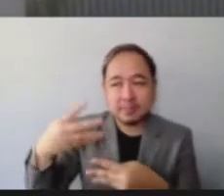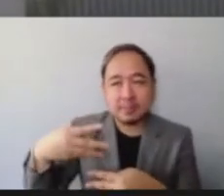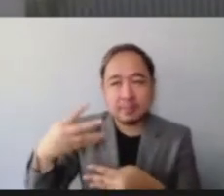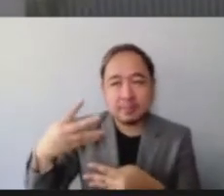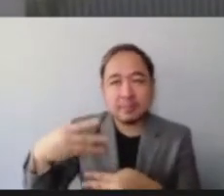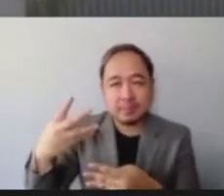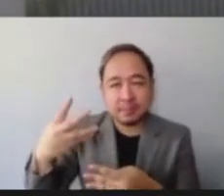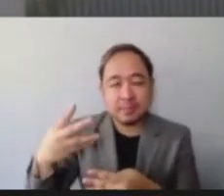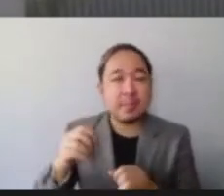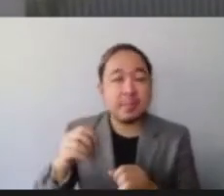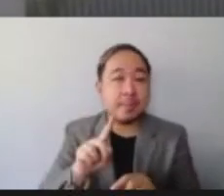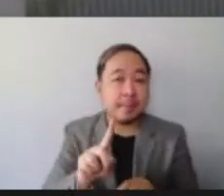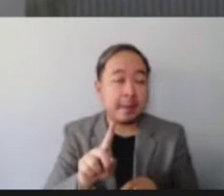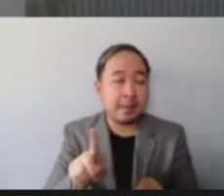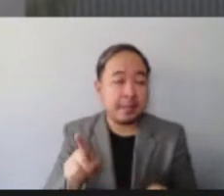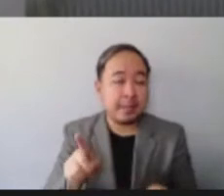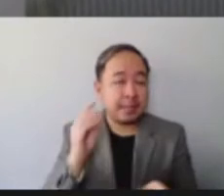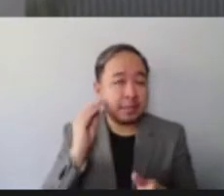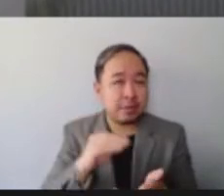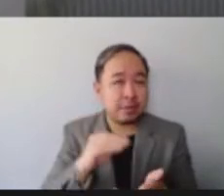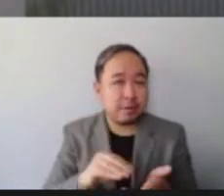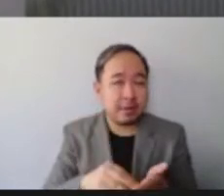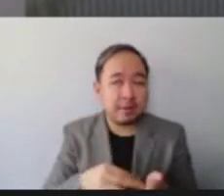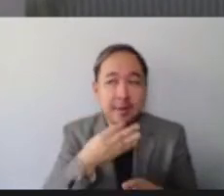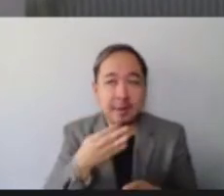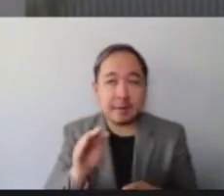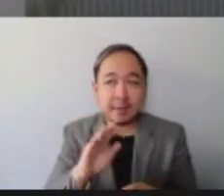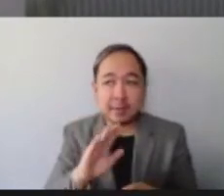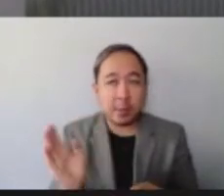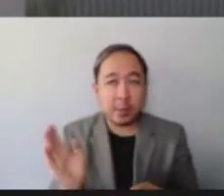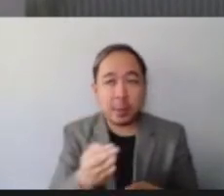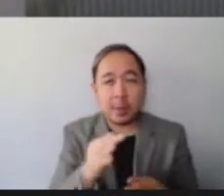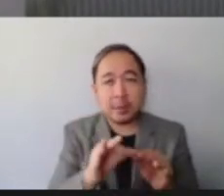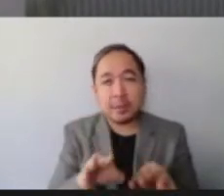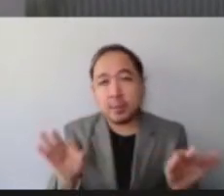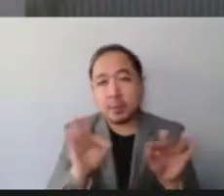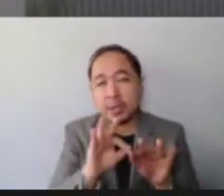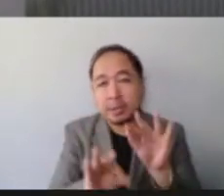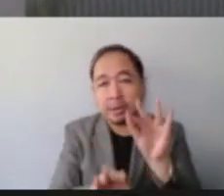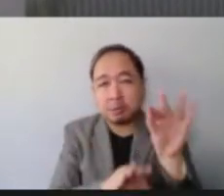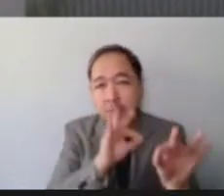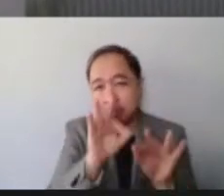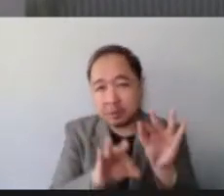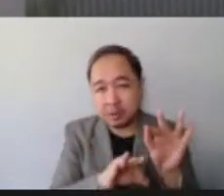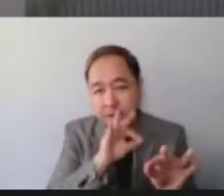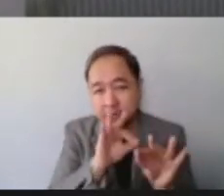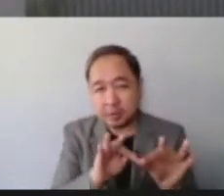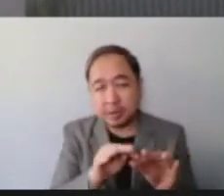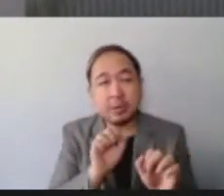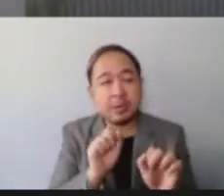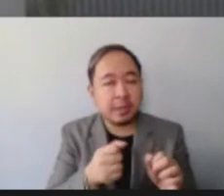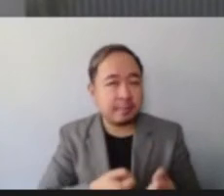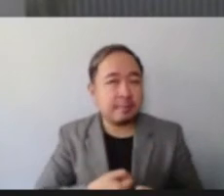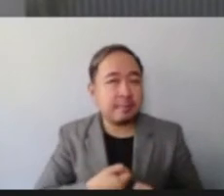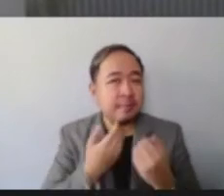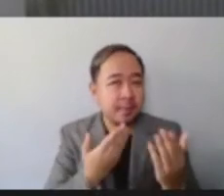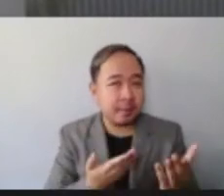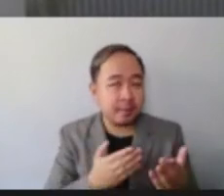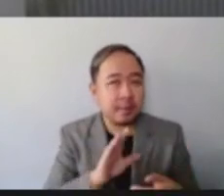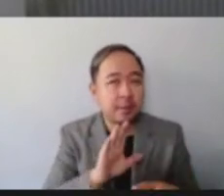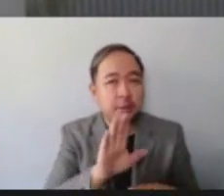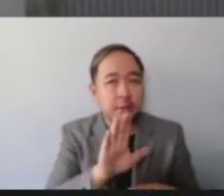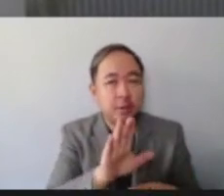kindly requests that all sustainable questions and interventions are to be raised through your